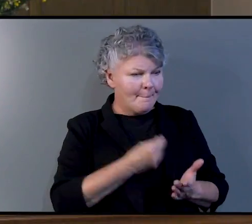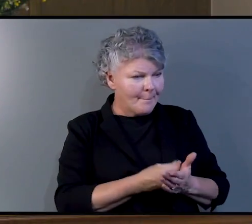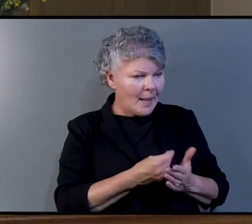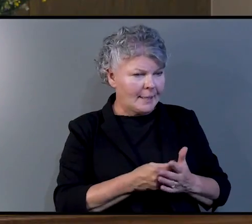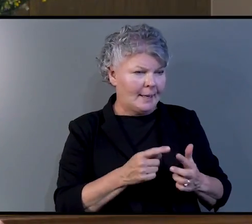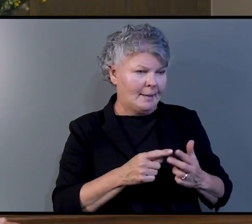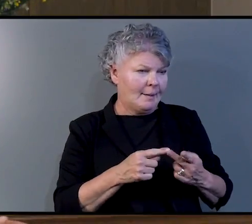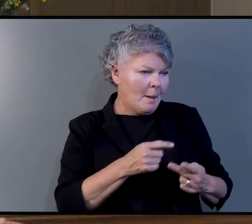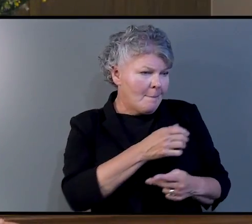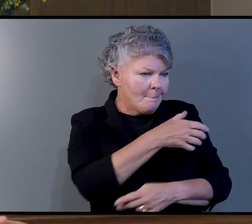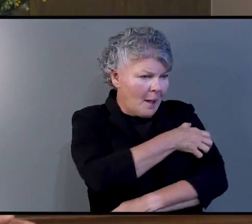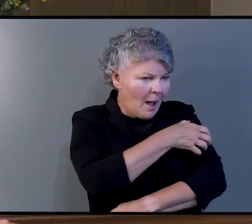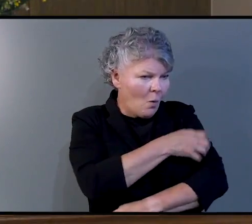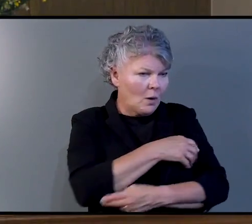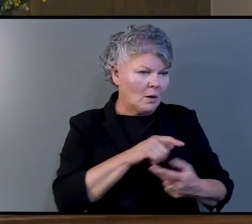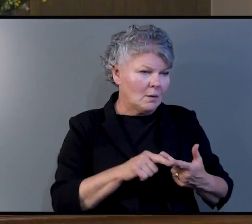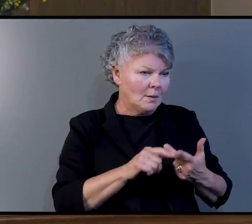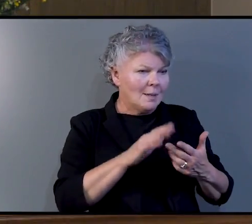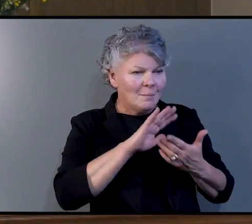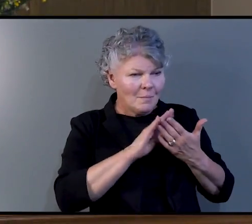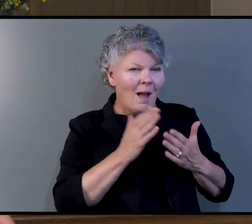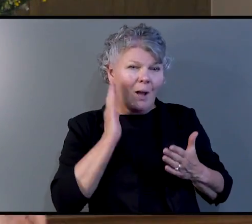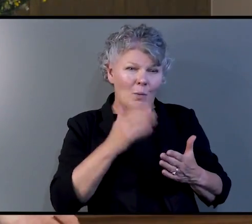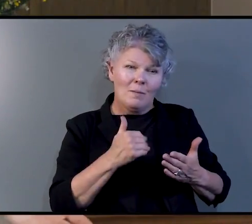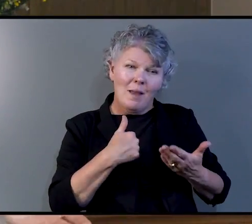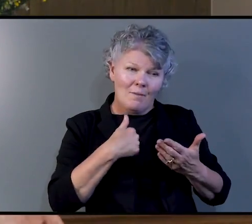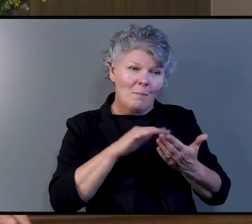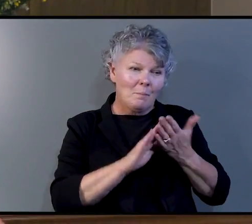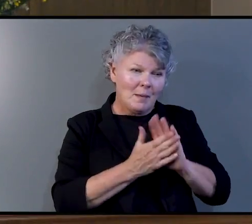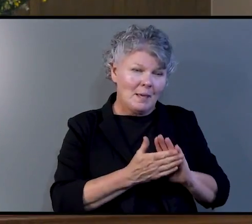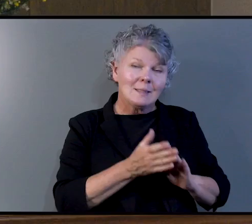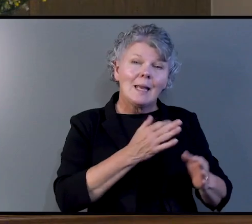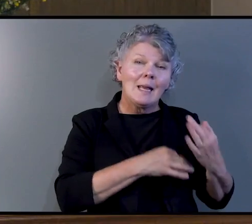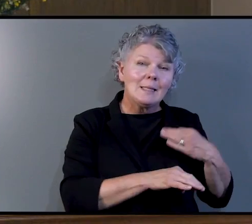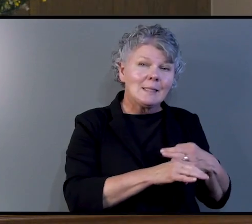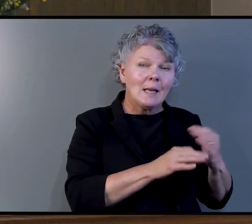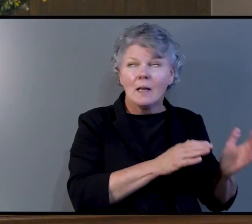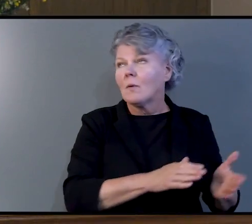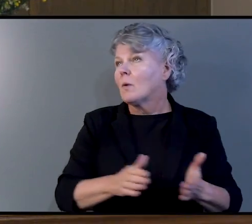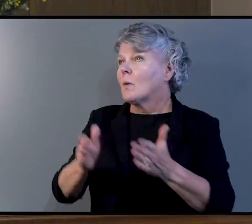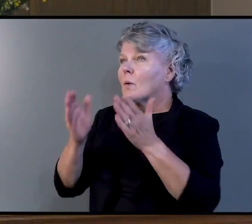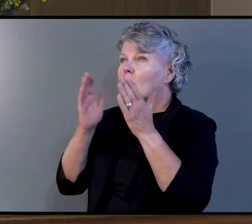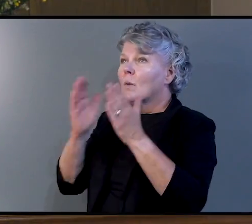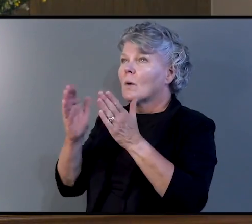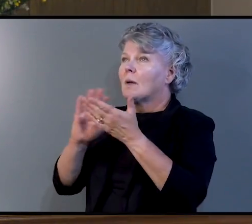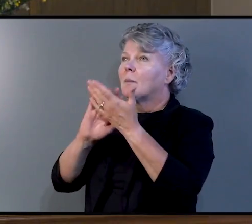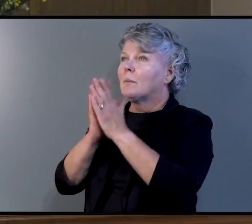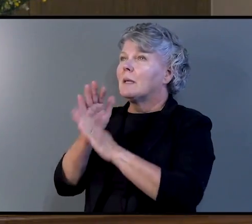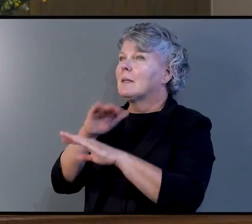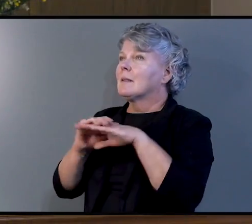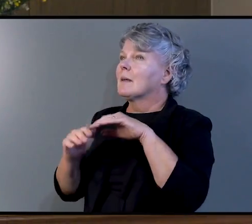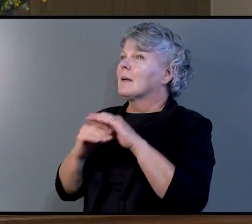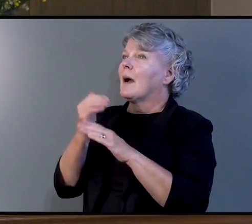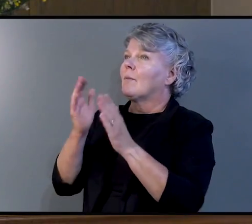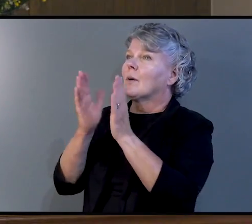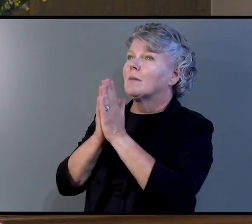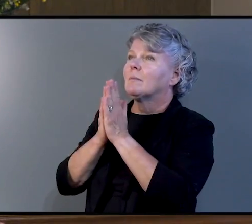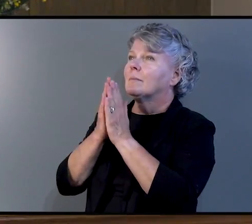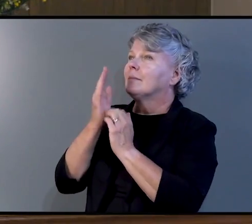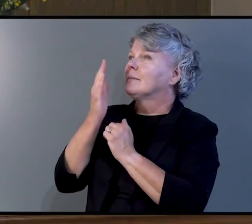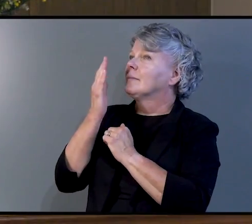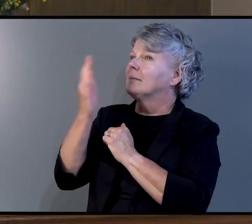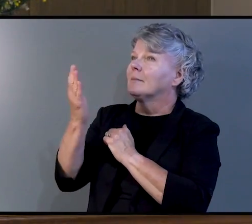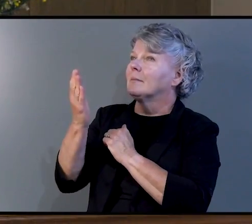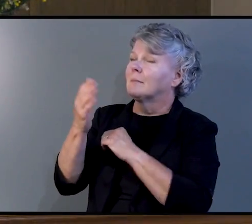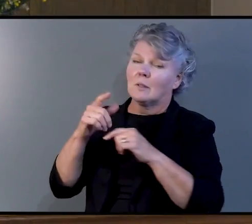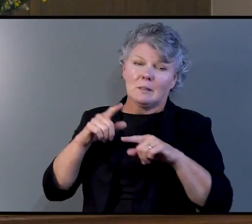power, I would be happy and at peace, rather than turning to our Lord and Creator for peace and comfort. We rely